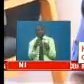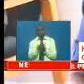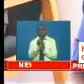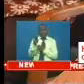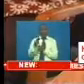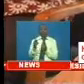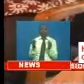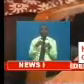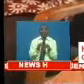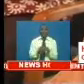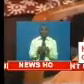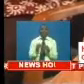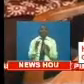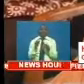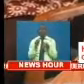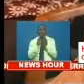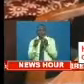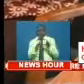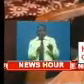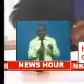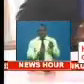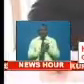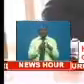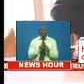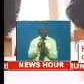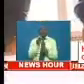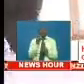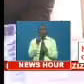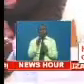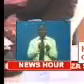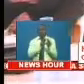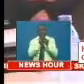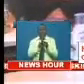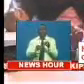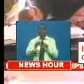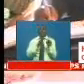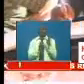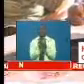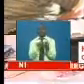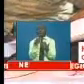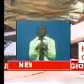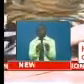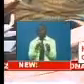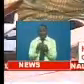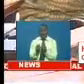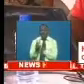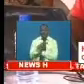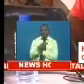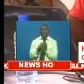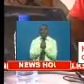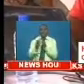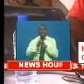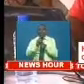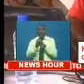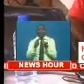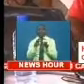Regional Secretariat of the Council, with assistance from the United National Development Program, organized a two-day capacity